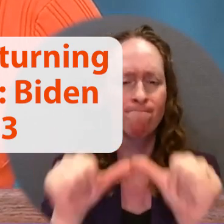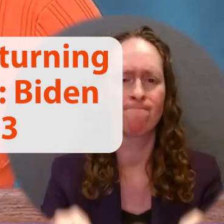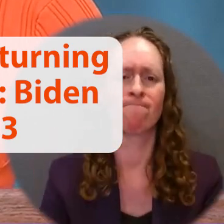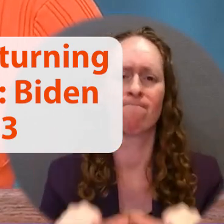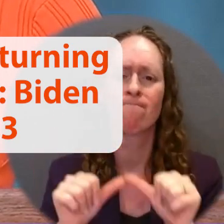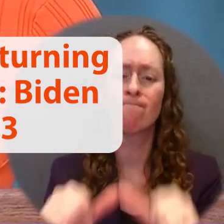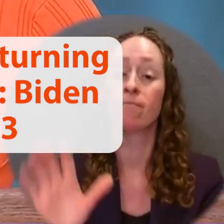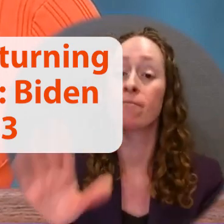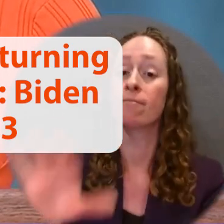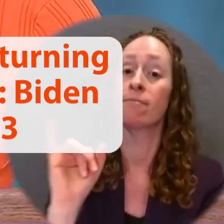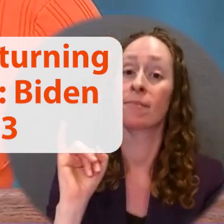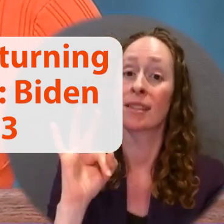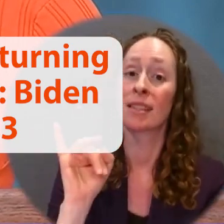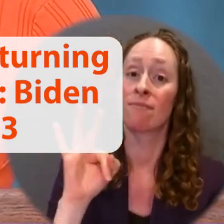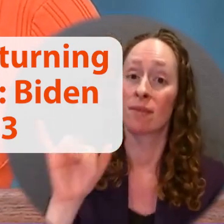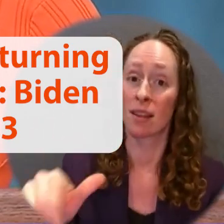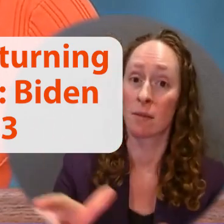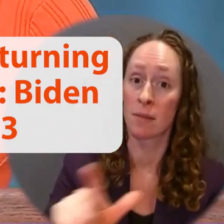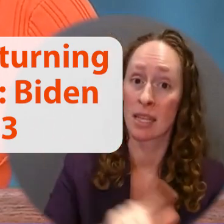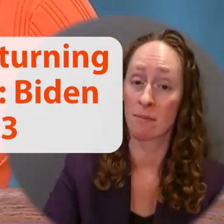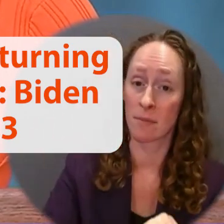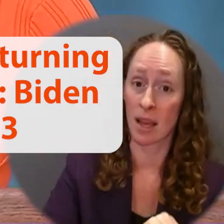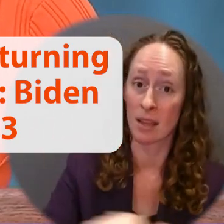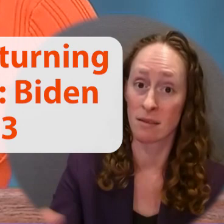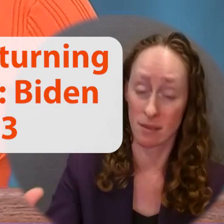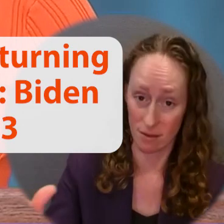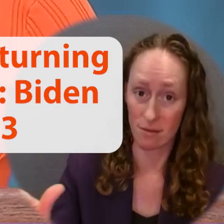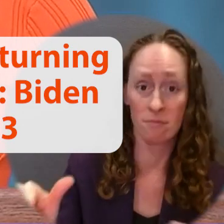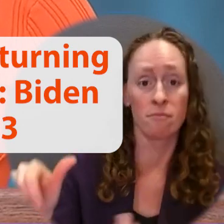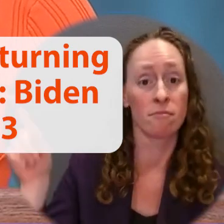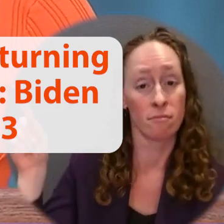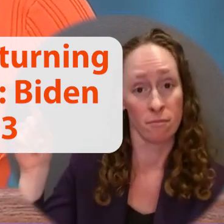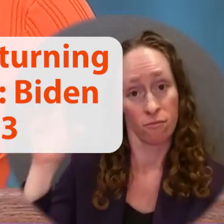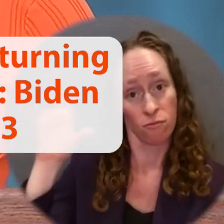If this bill gets his desk, as I just mentioned, he's going to veto it.